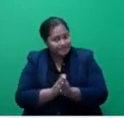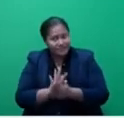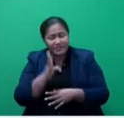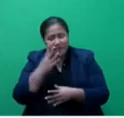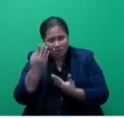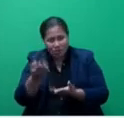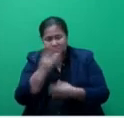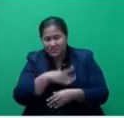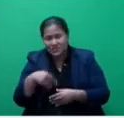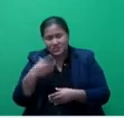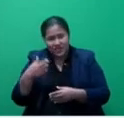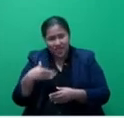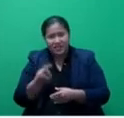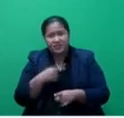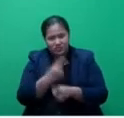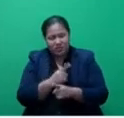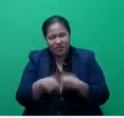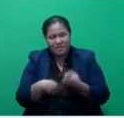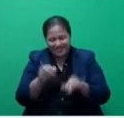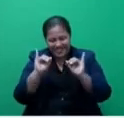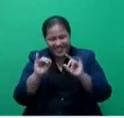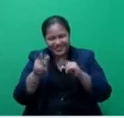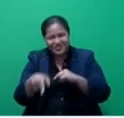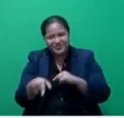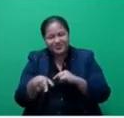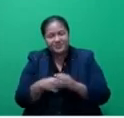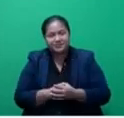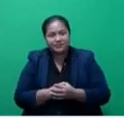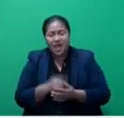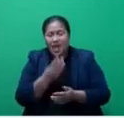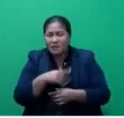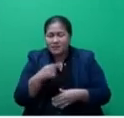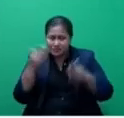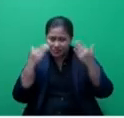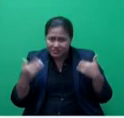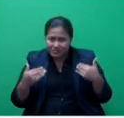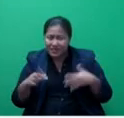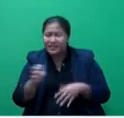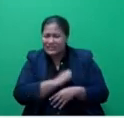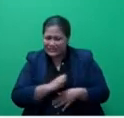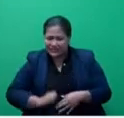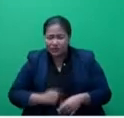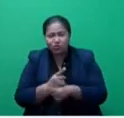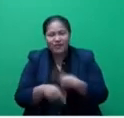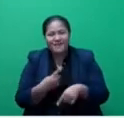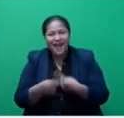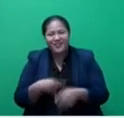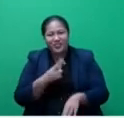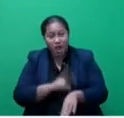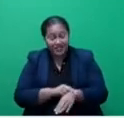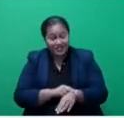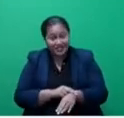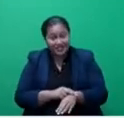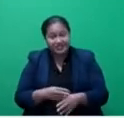in addressing the chronic issues. Mr. Speaker, sir, His Excellency also touched on general practitioners in private practice,